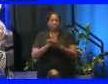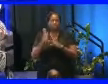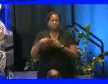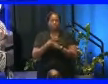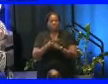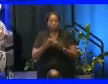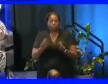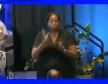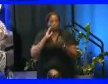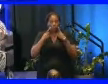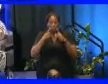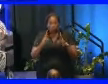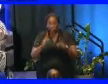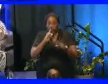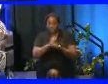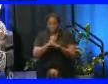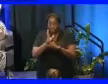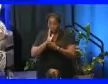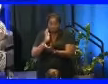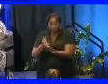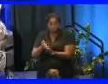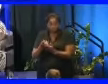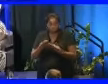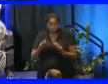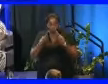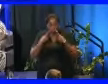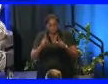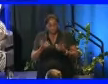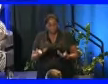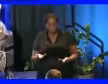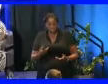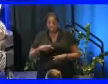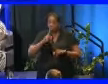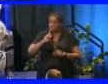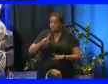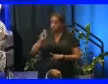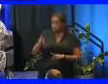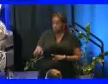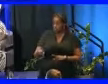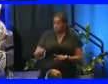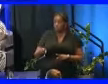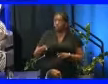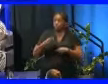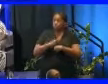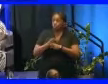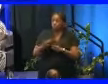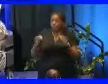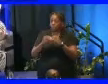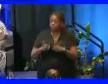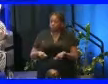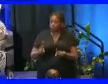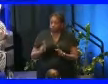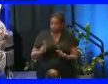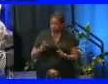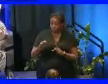going to work, but is it really going to work? So to answer your question, being able to create more